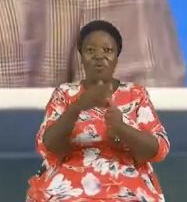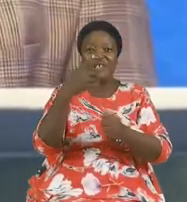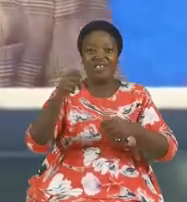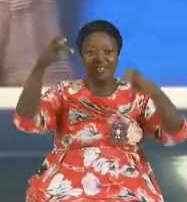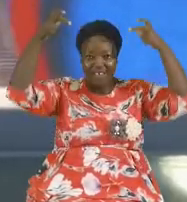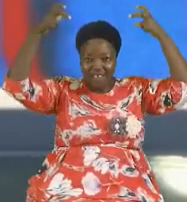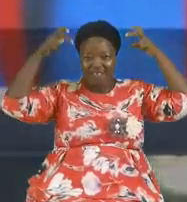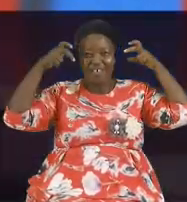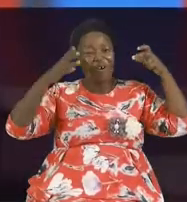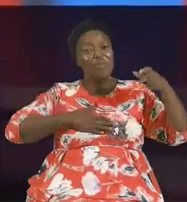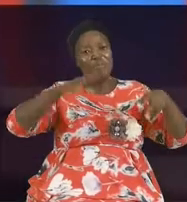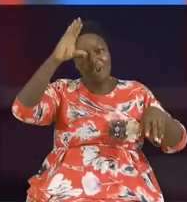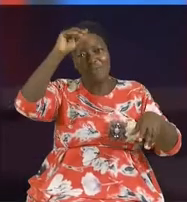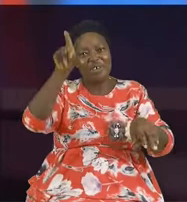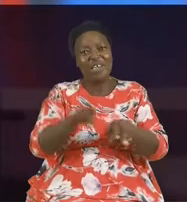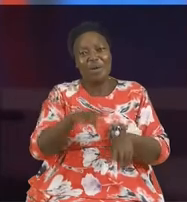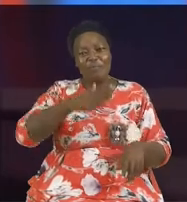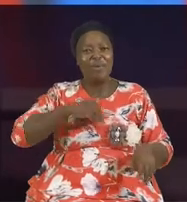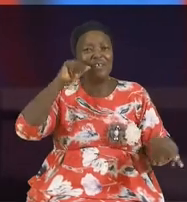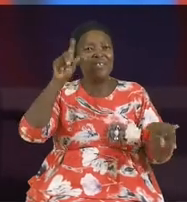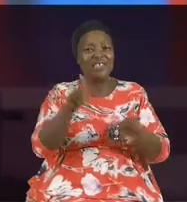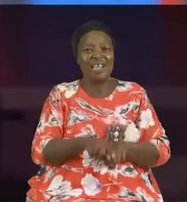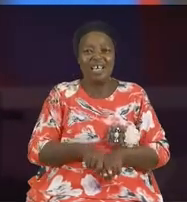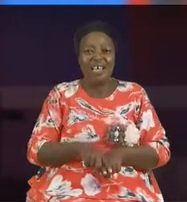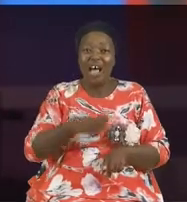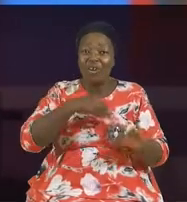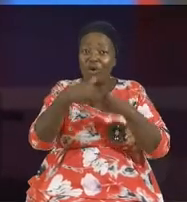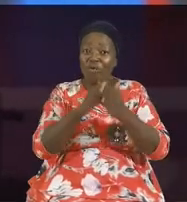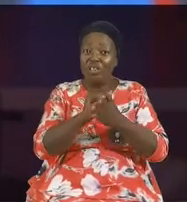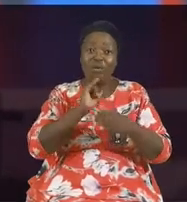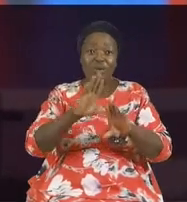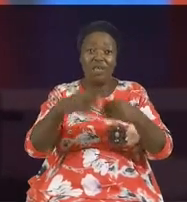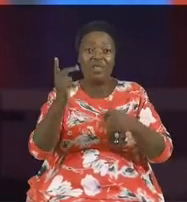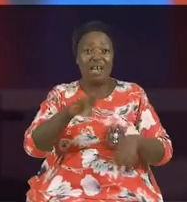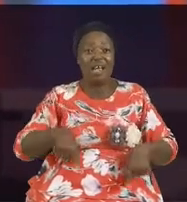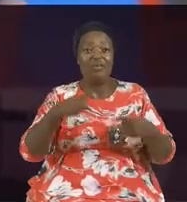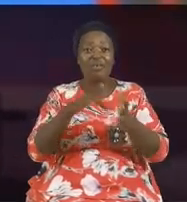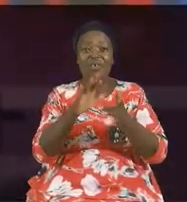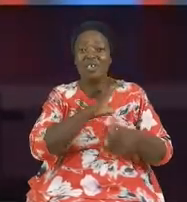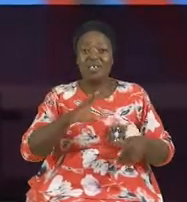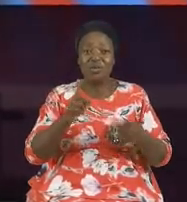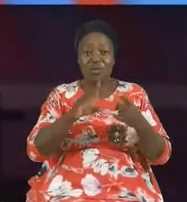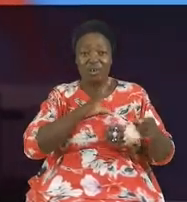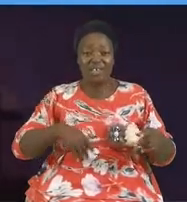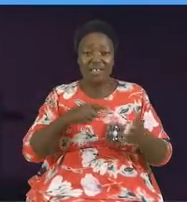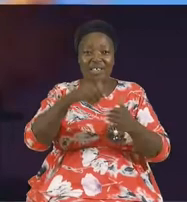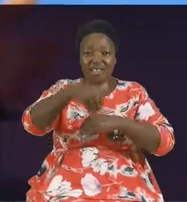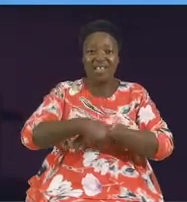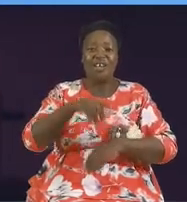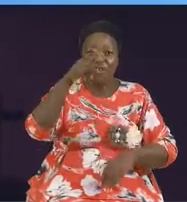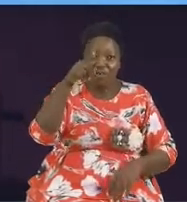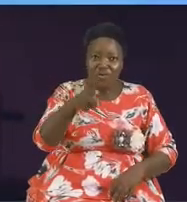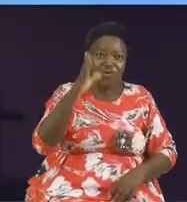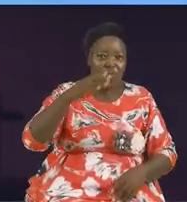our rewards with the crown. My brother, my sister, and all those who are going to give their lives to